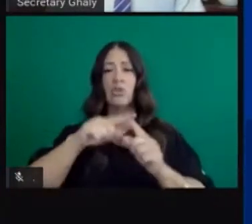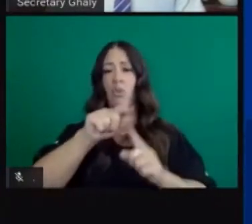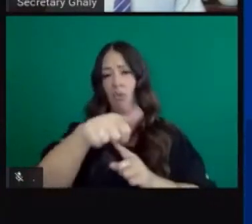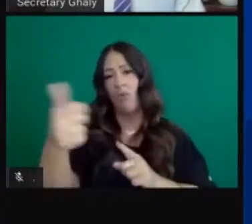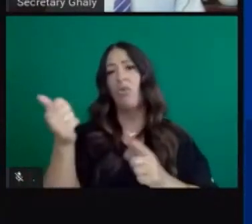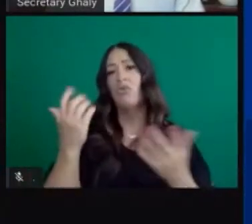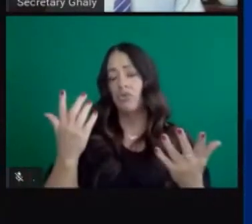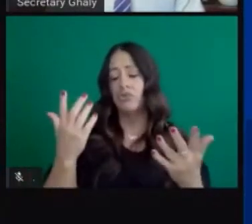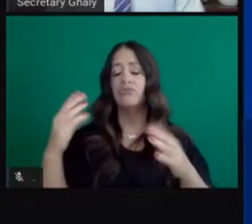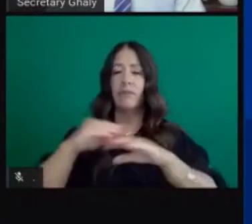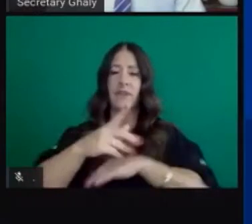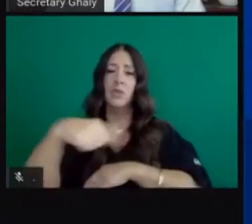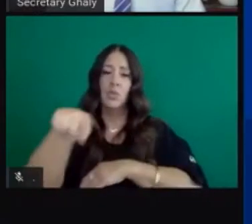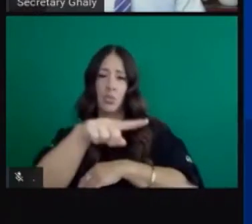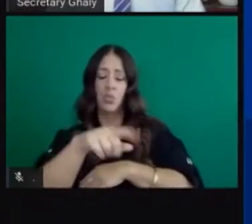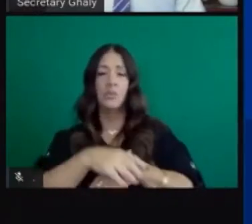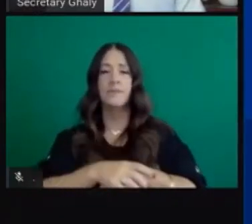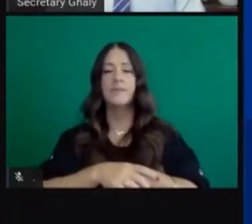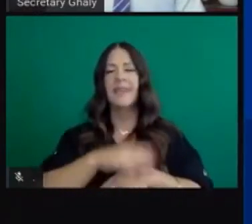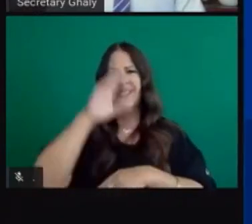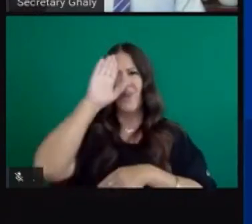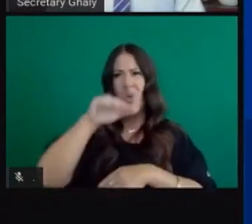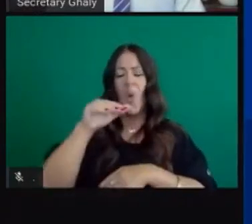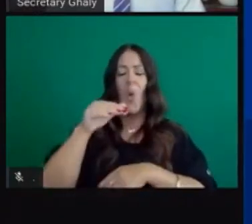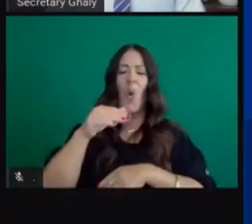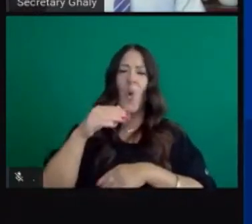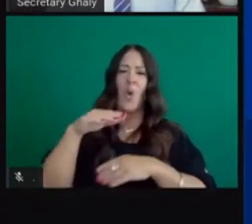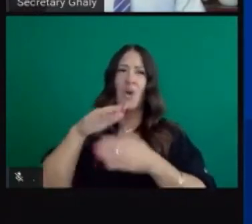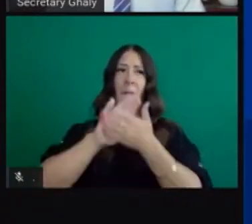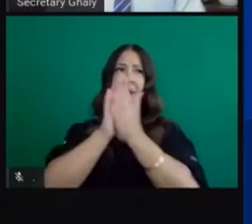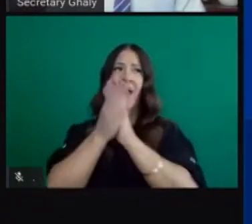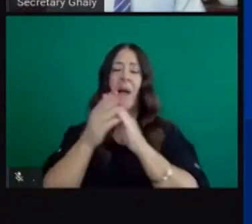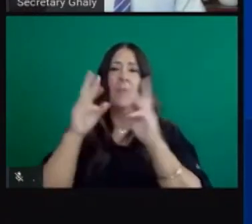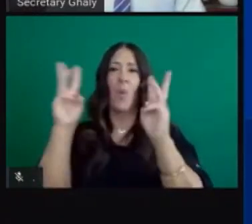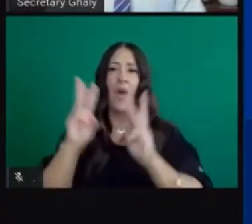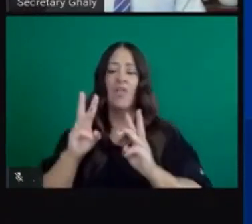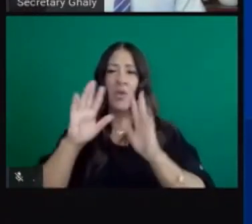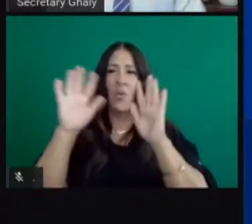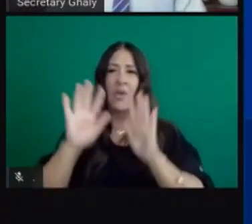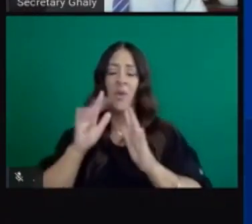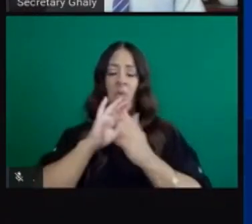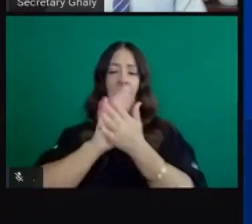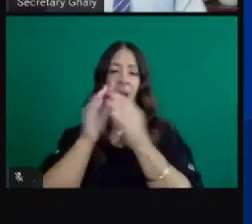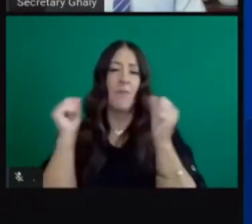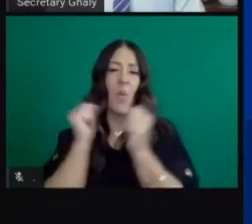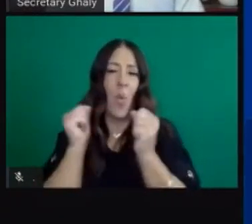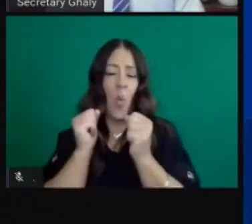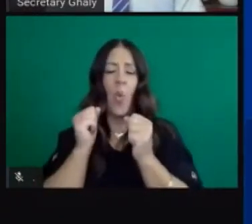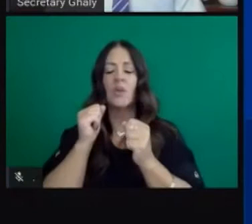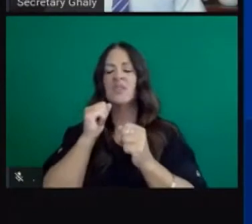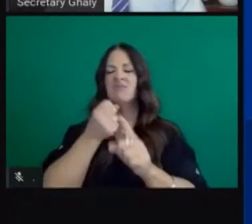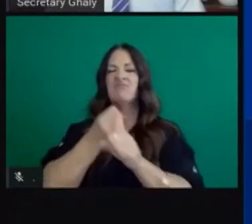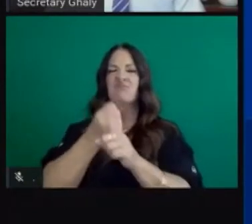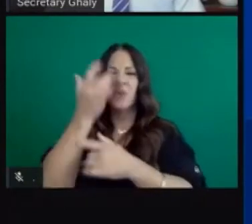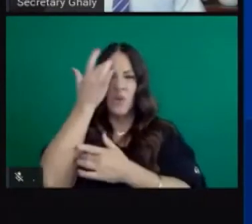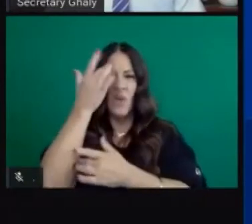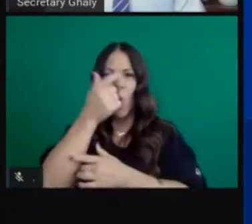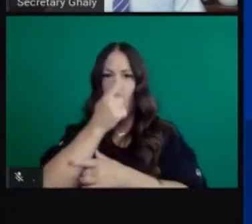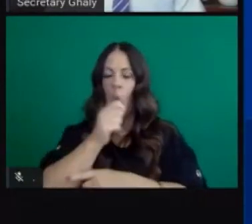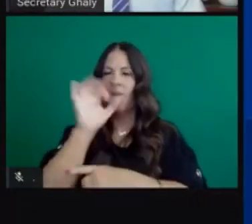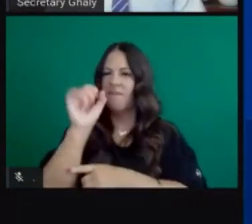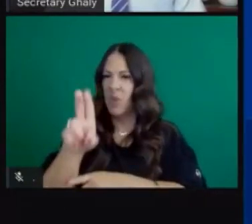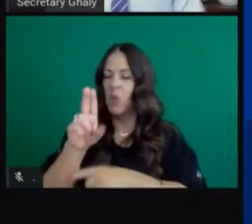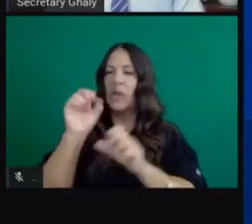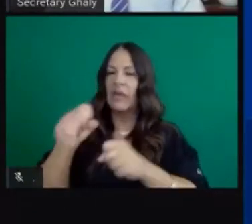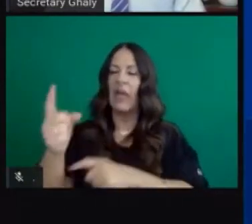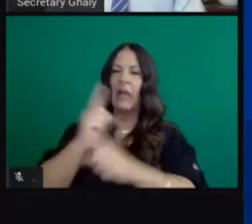enter colder weather in the coming months, so that we can maintain all of the activities that we are enjoying